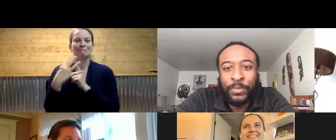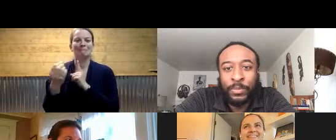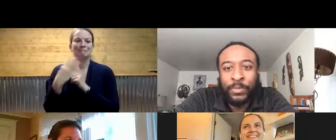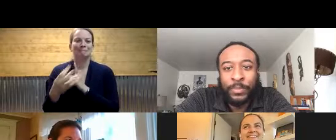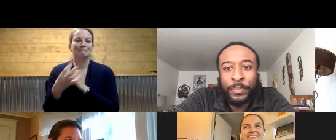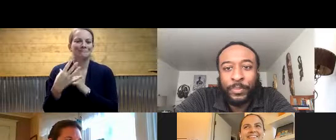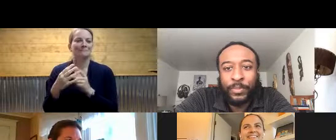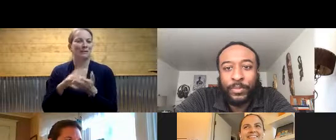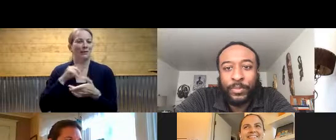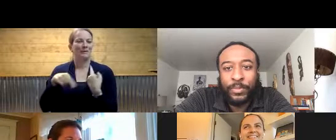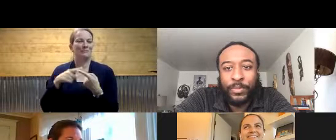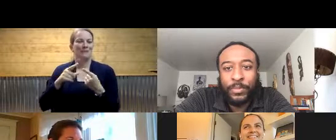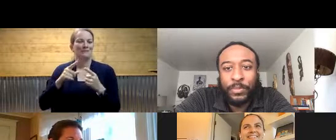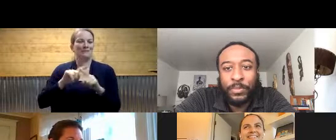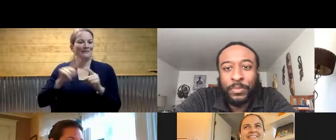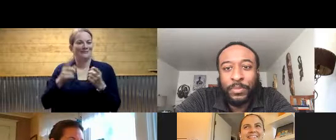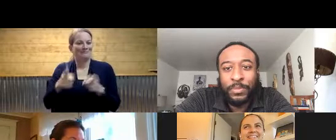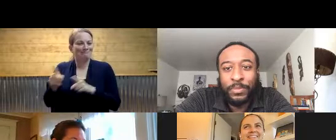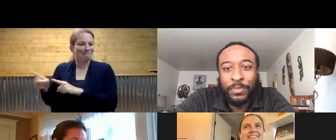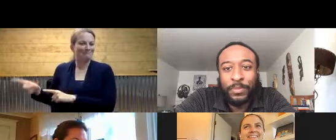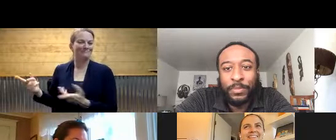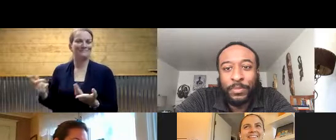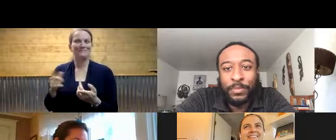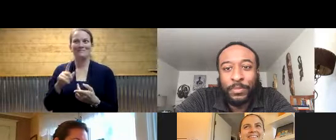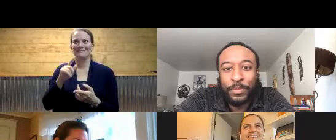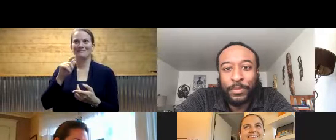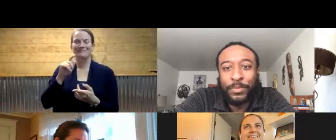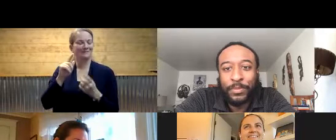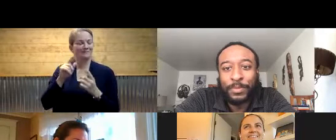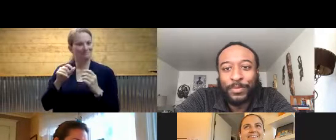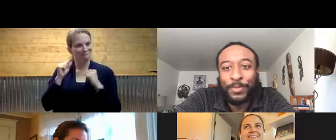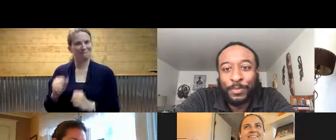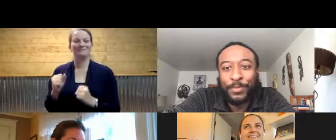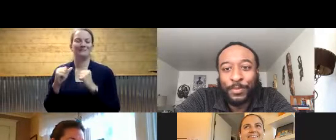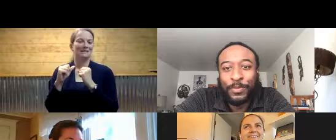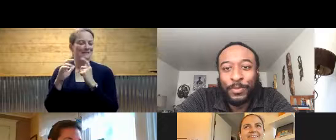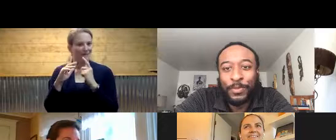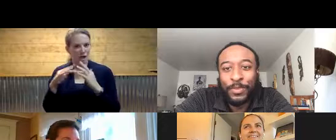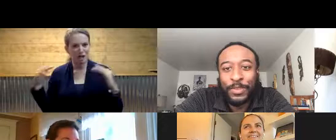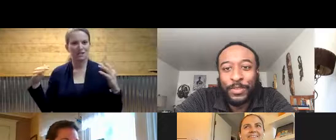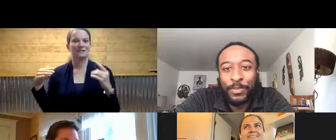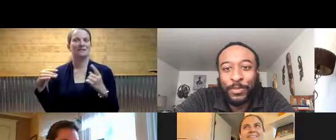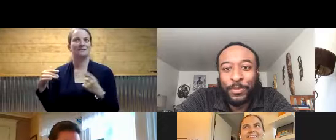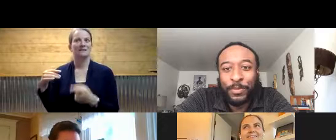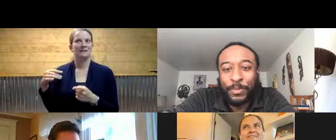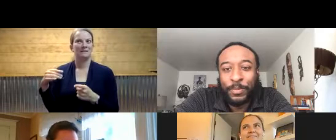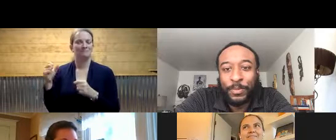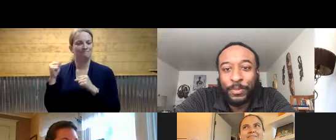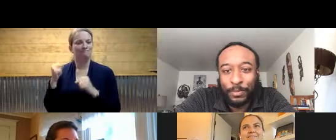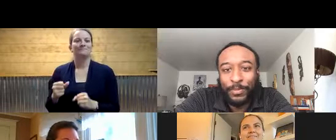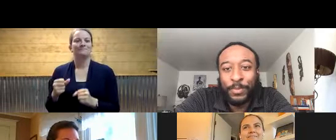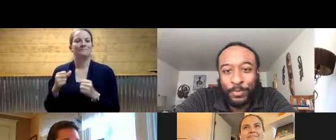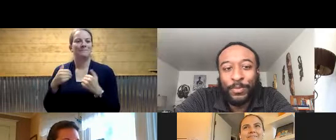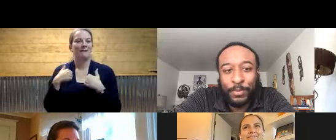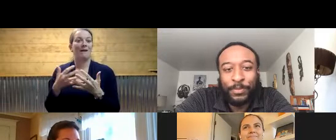that were going on. And it's actually really diverse. It's diverse in the sense that there's so much to learn